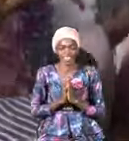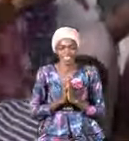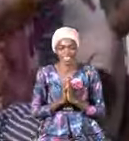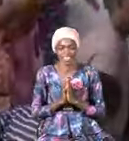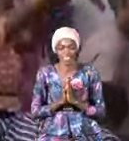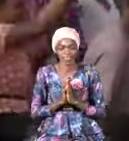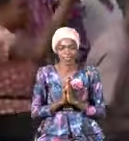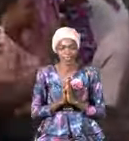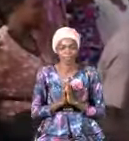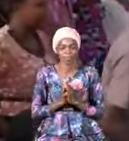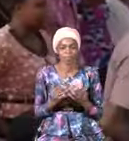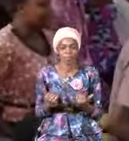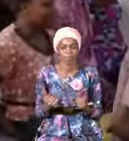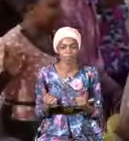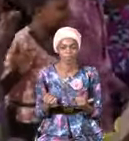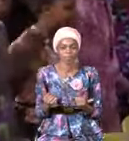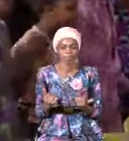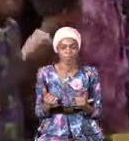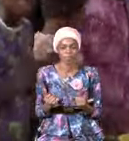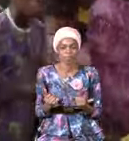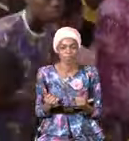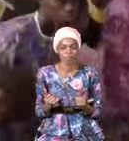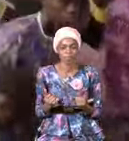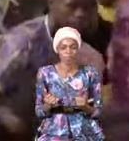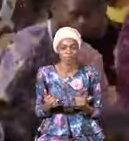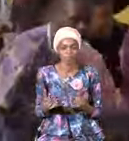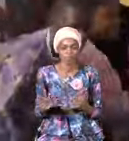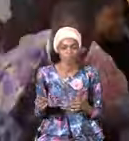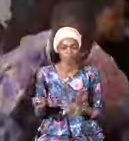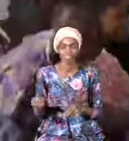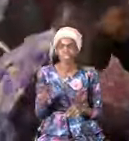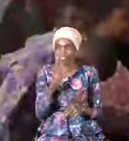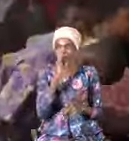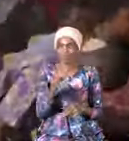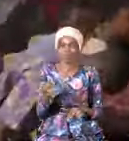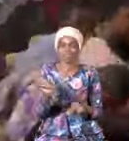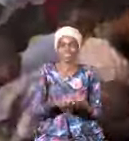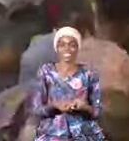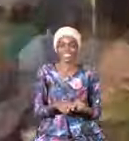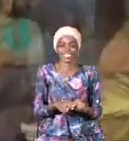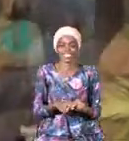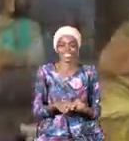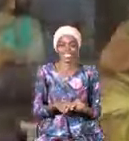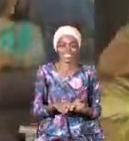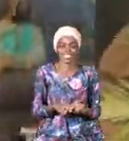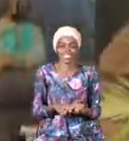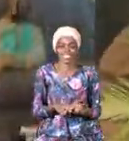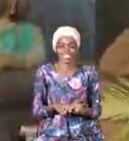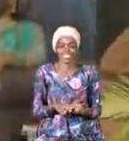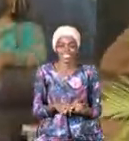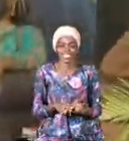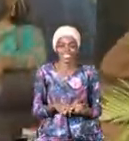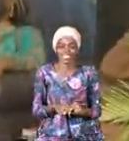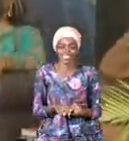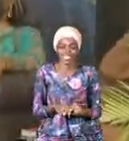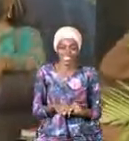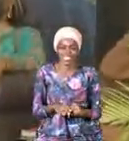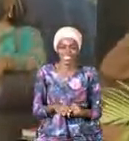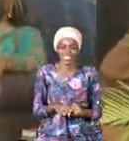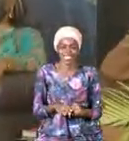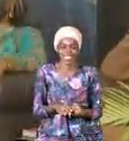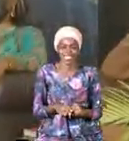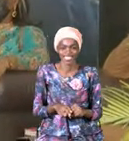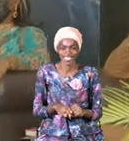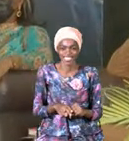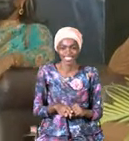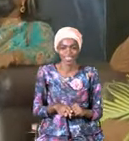And now, please be seated, Your Excellencies. And now, distinguished ladies and gentlemen, to close the closing ceremony, which